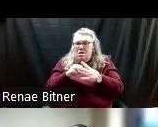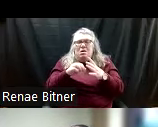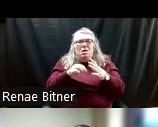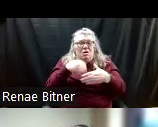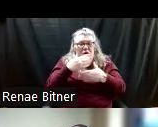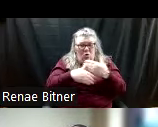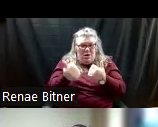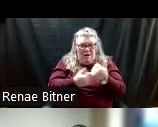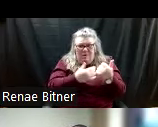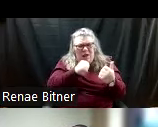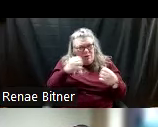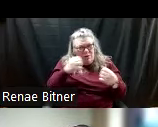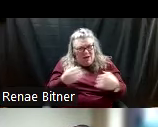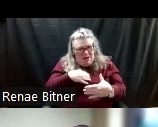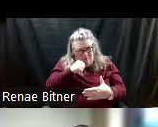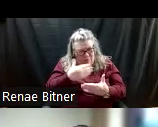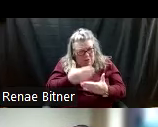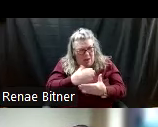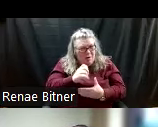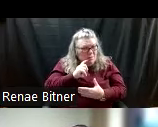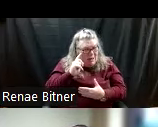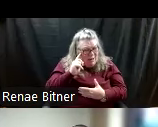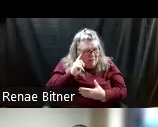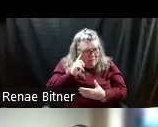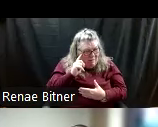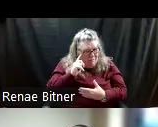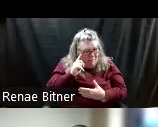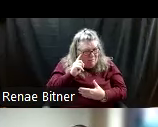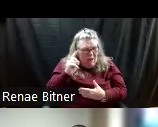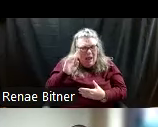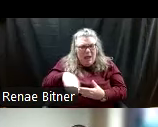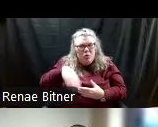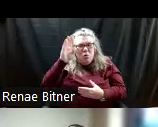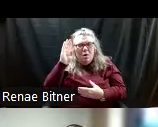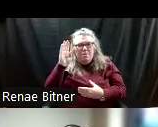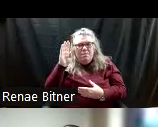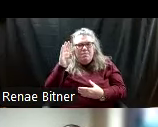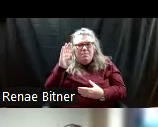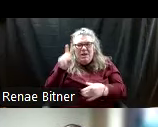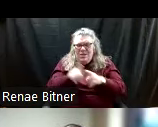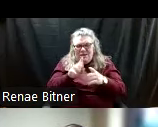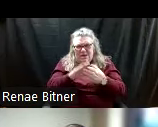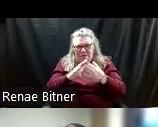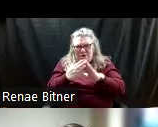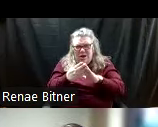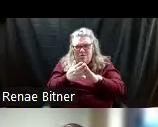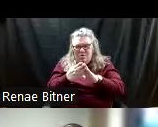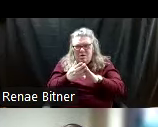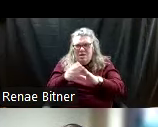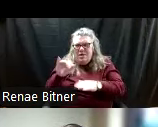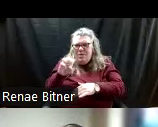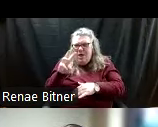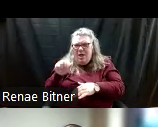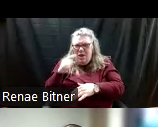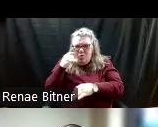was not scared for my daughter to be deaf. I grew up in the same town that the Iowa School for the